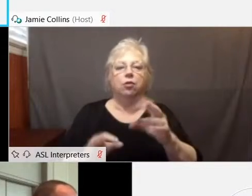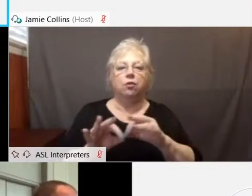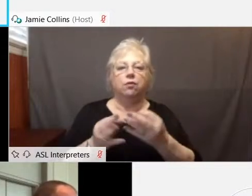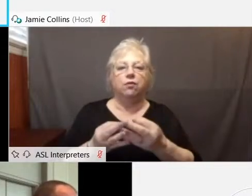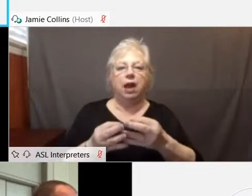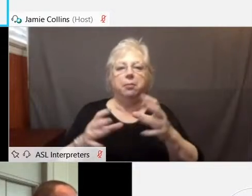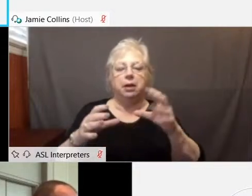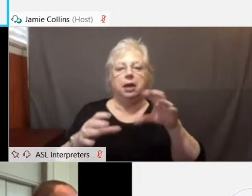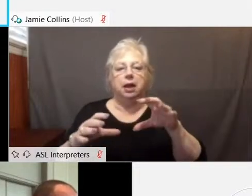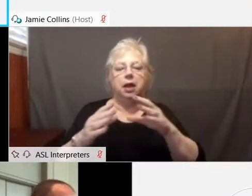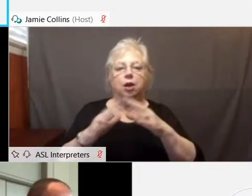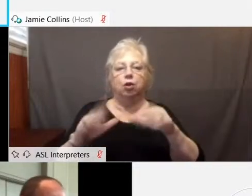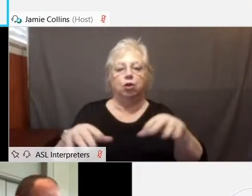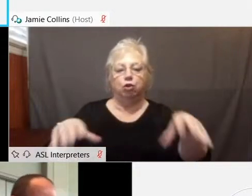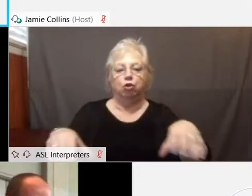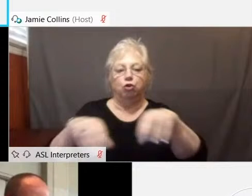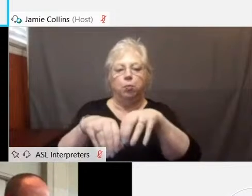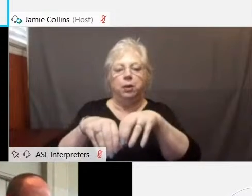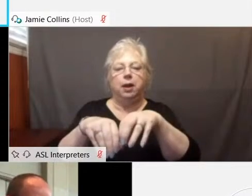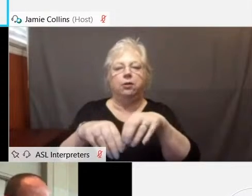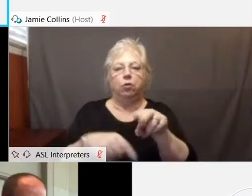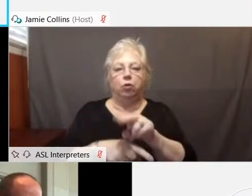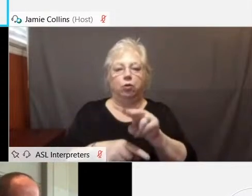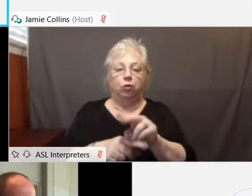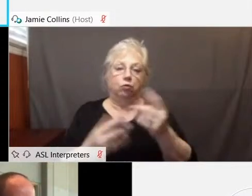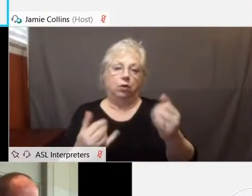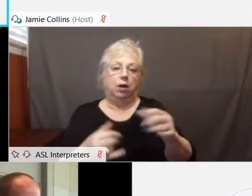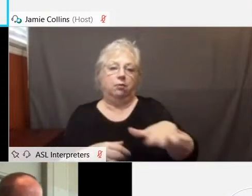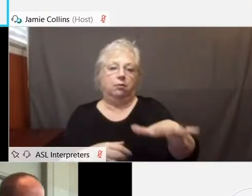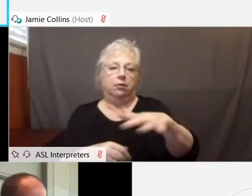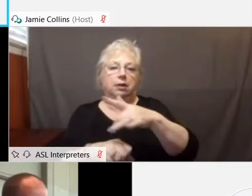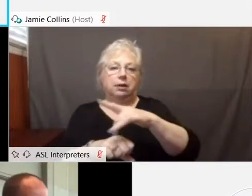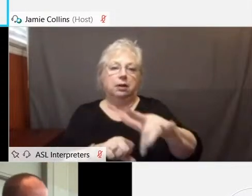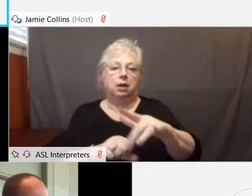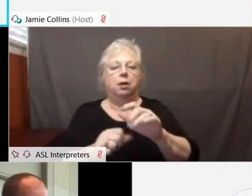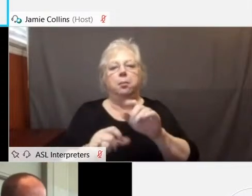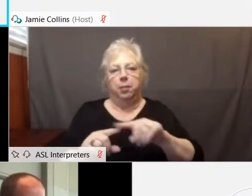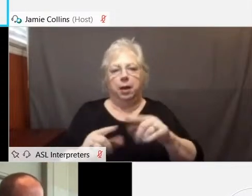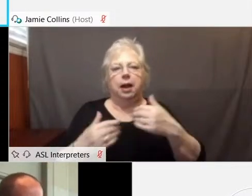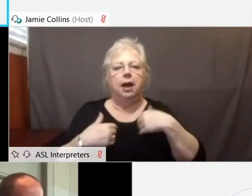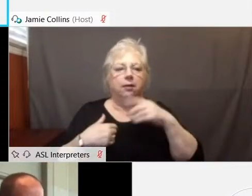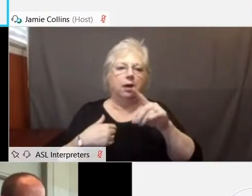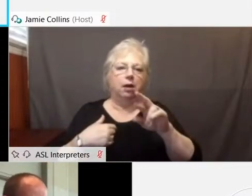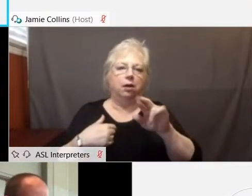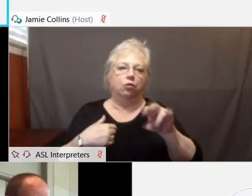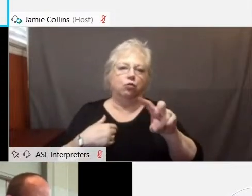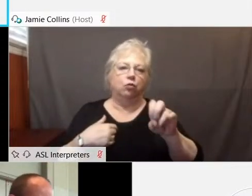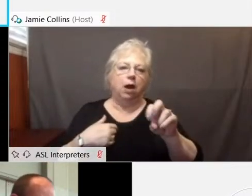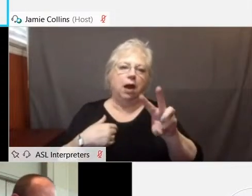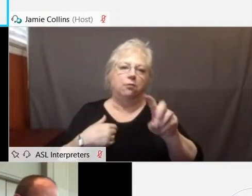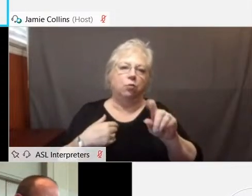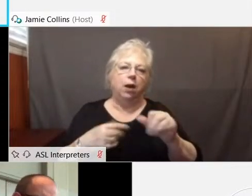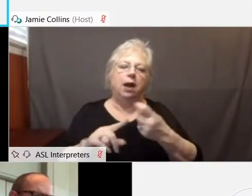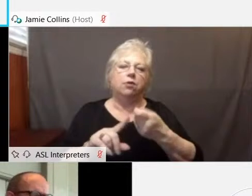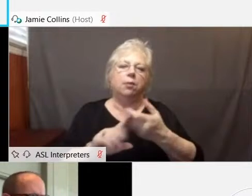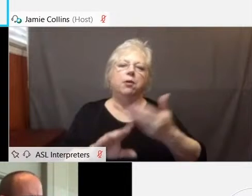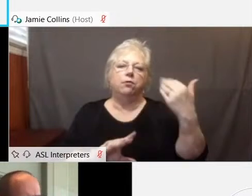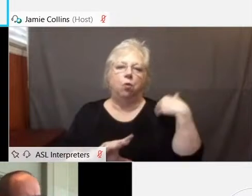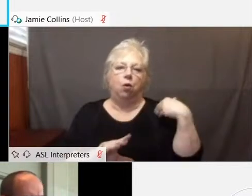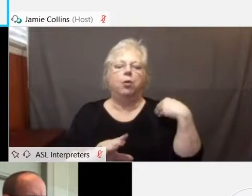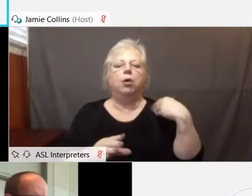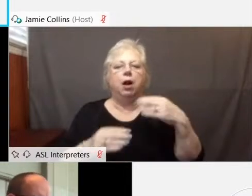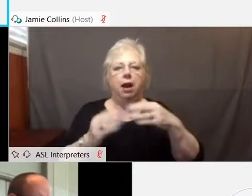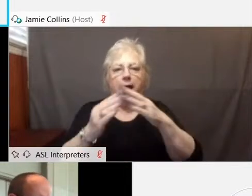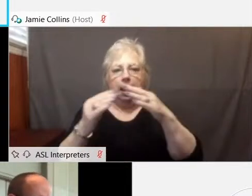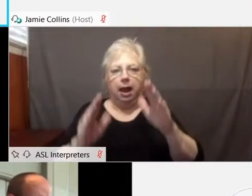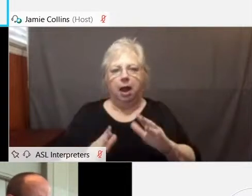uses. The subject site is vacant with an existing driveway remaining from a former residential structure raised in